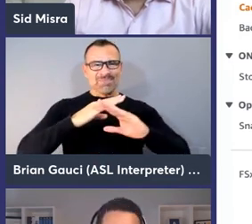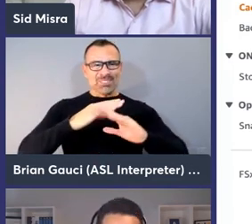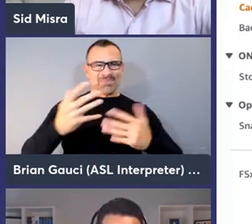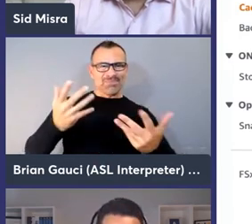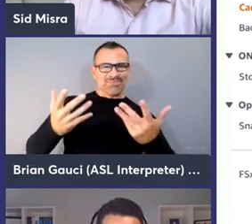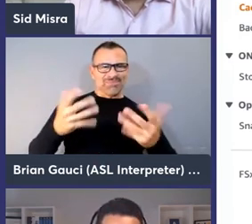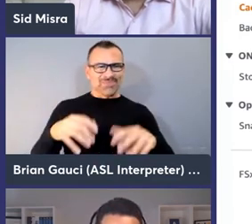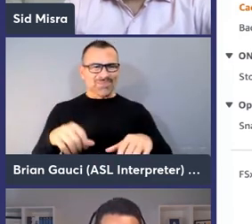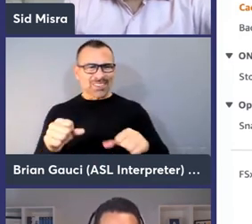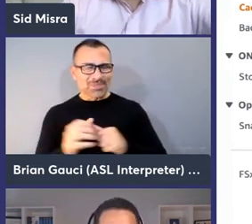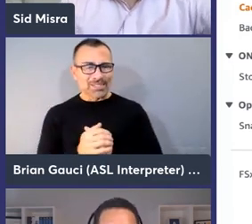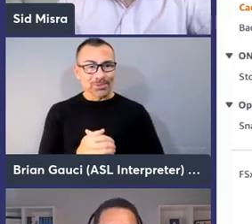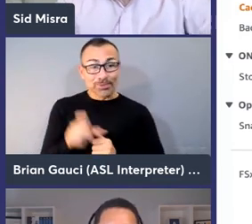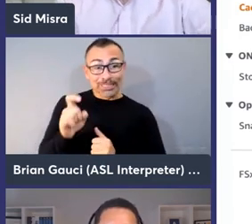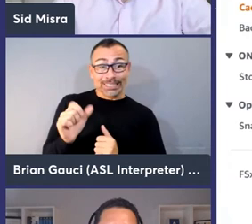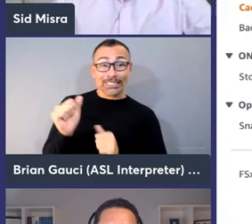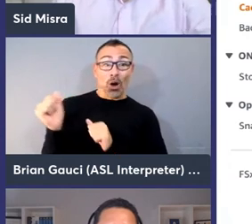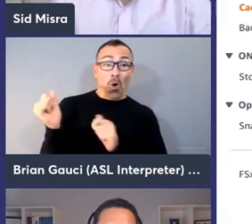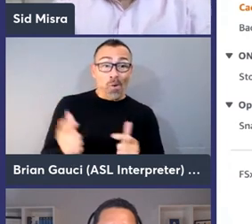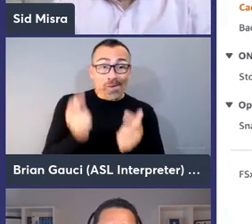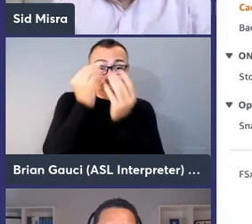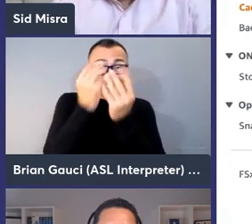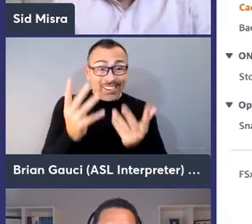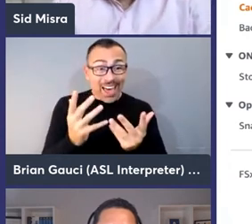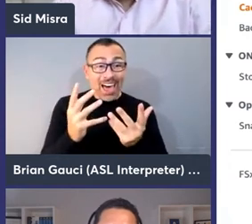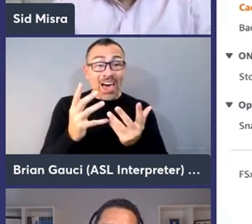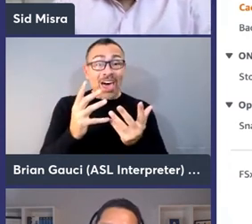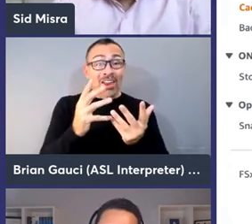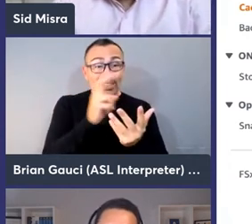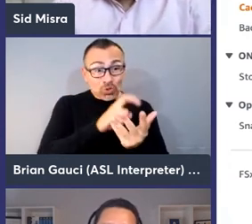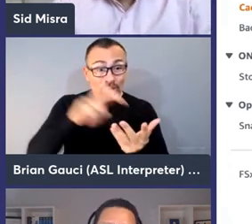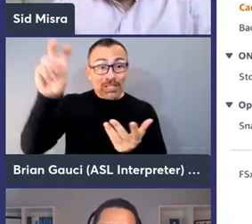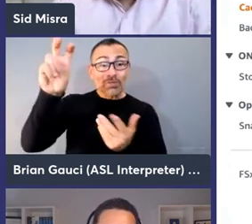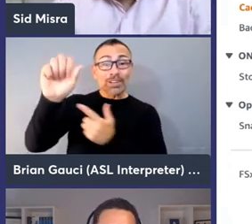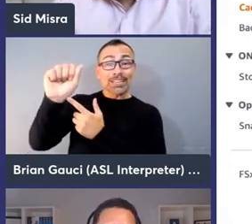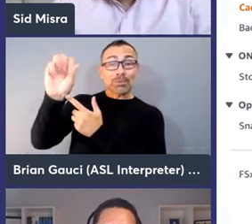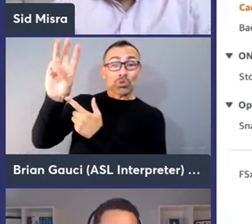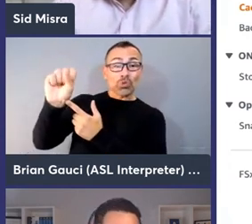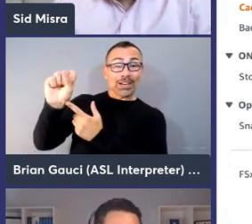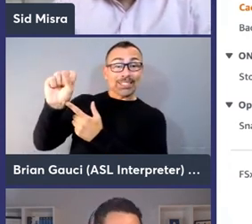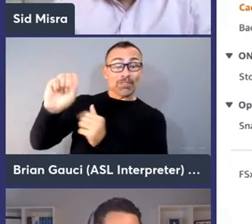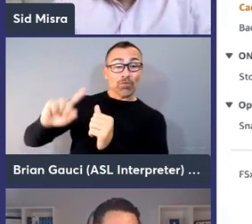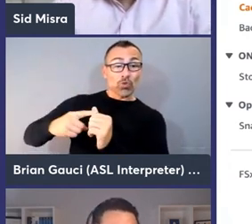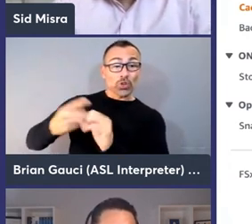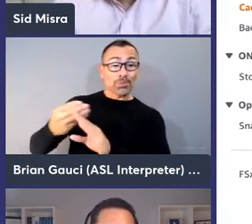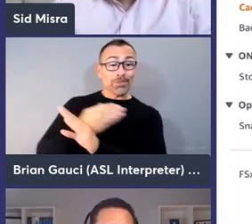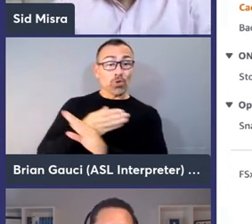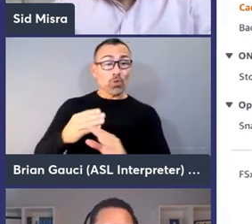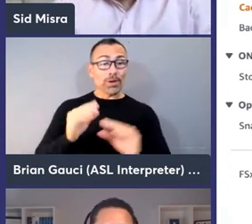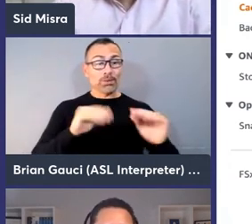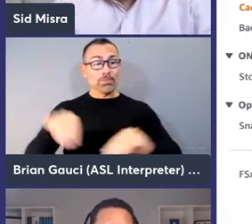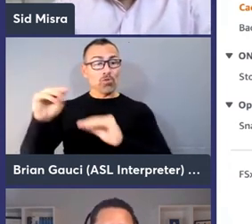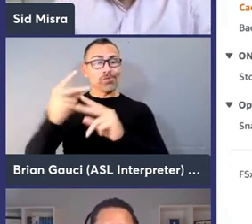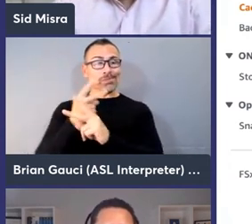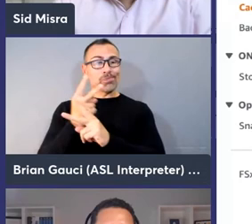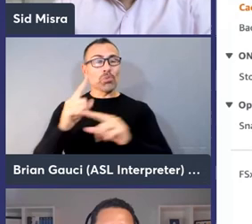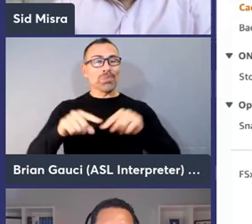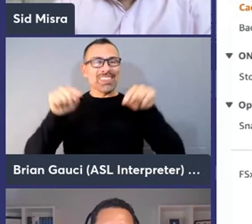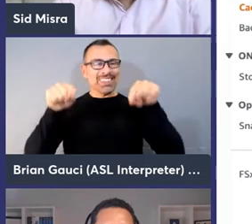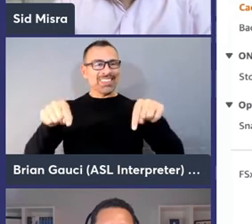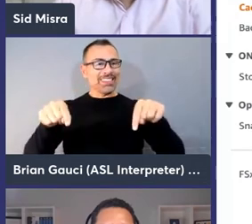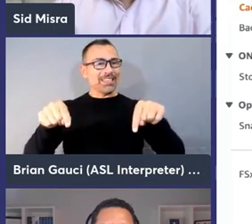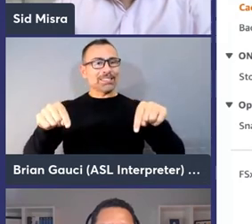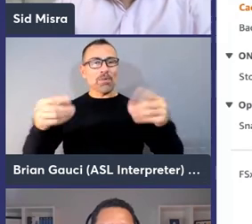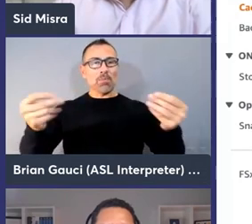need to get all the data over to AWS first before we can move our compute. But now this is solving that problem. That's